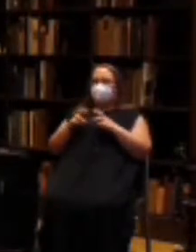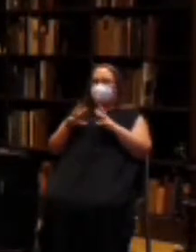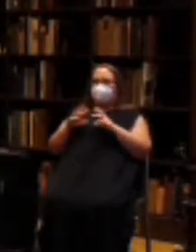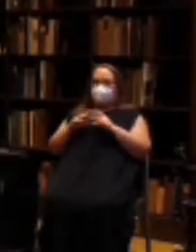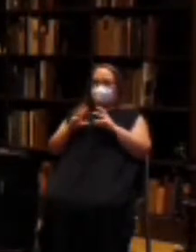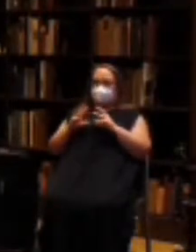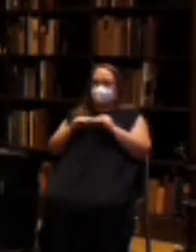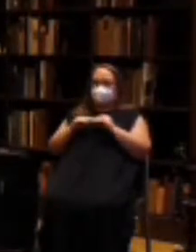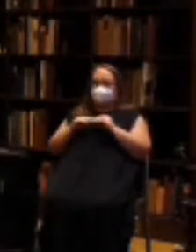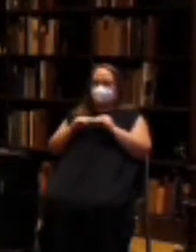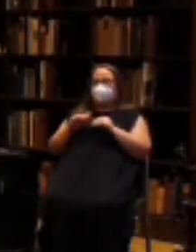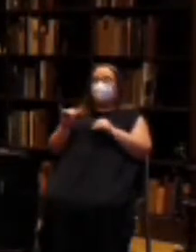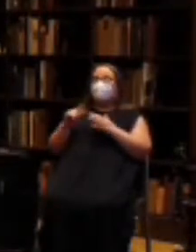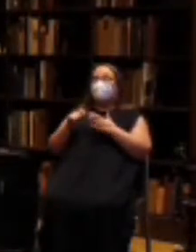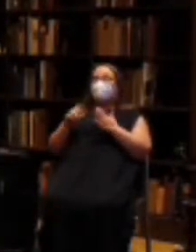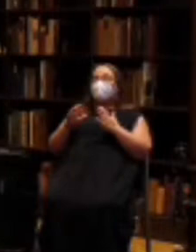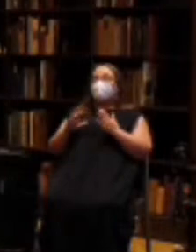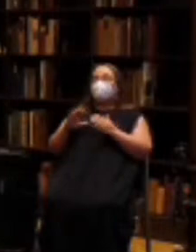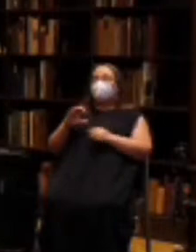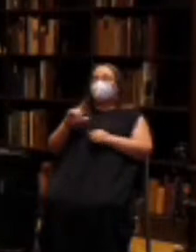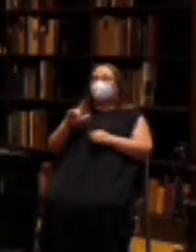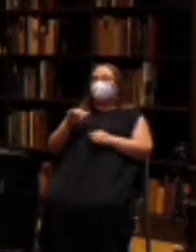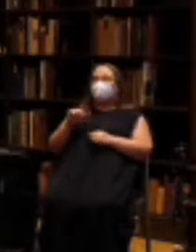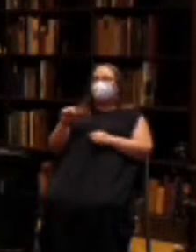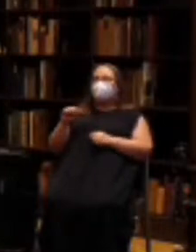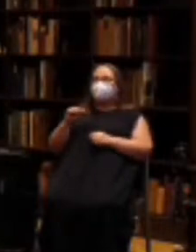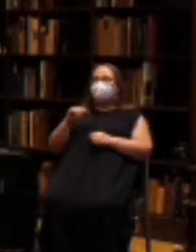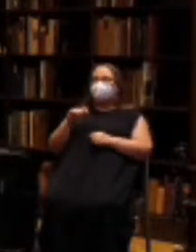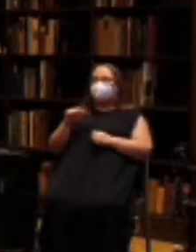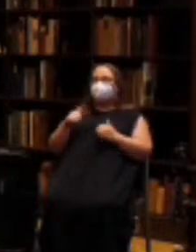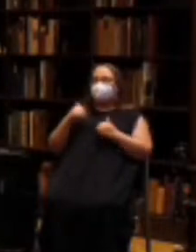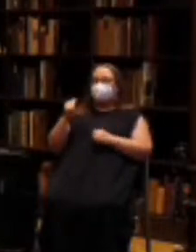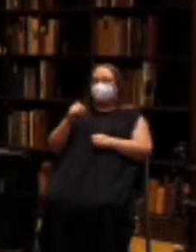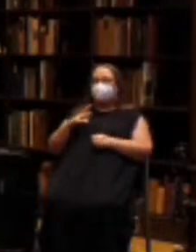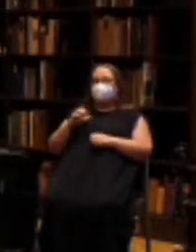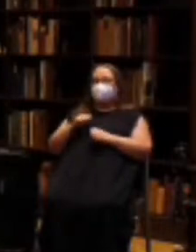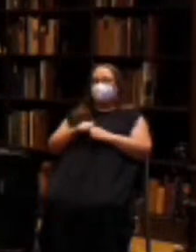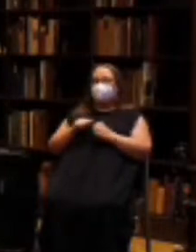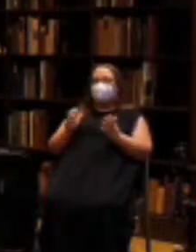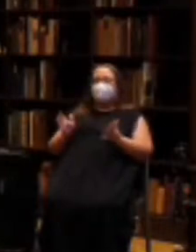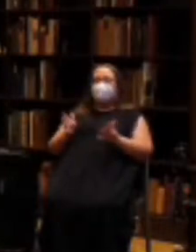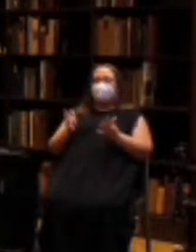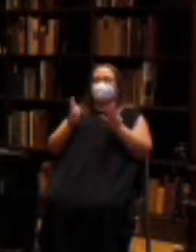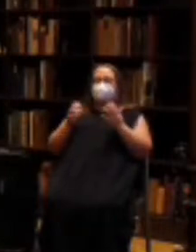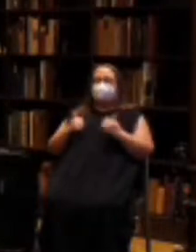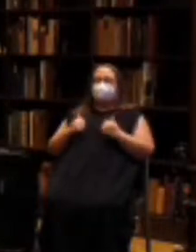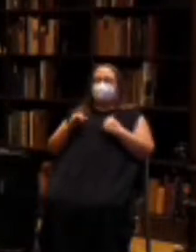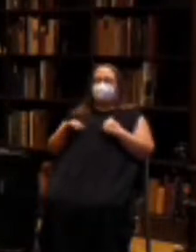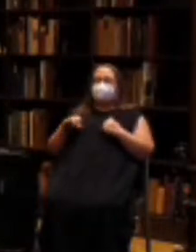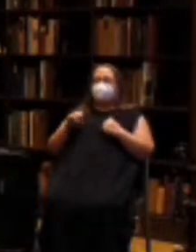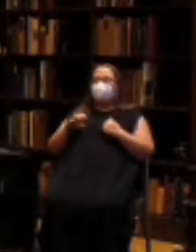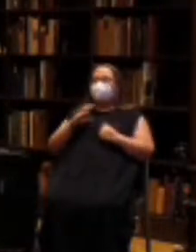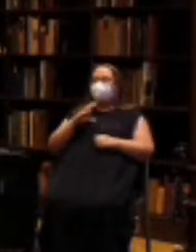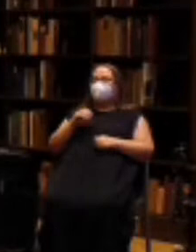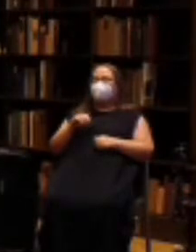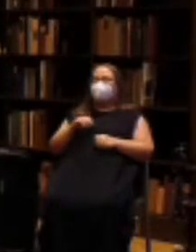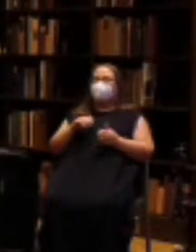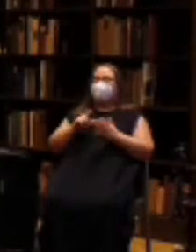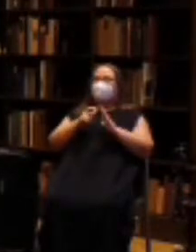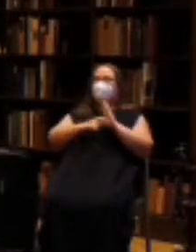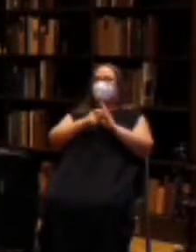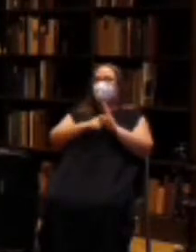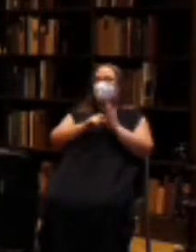Conference. She is also the author of Class Acts, Young Men and the Rise of Lifestyle, as well as articles in the New York